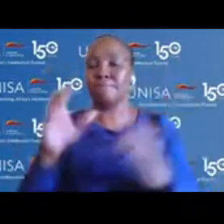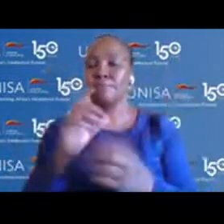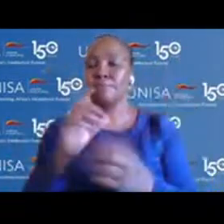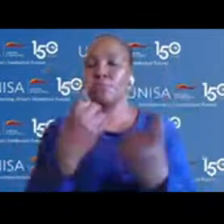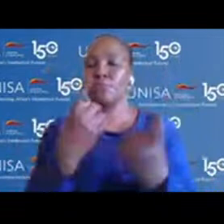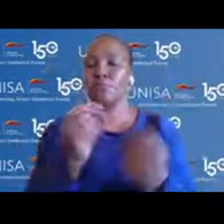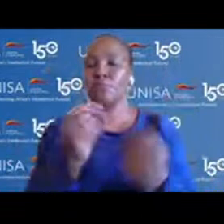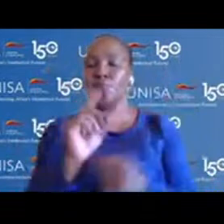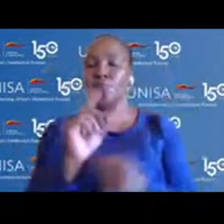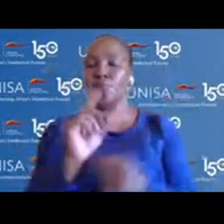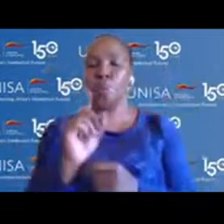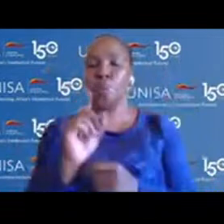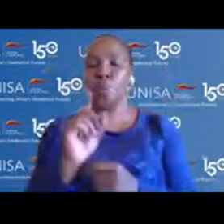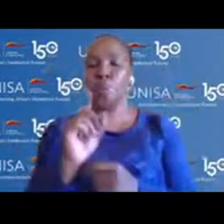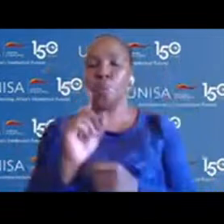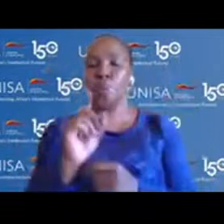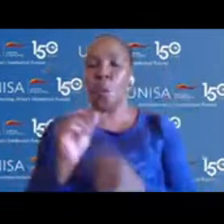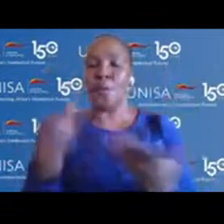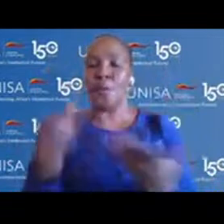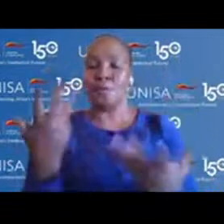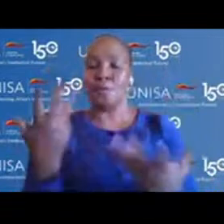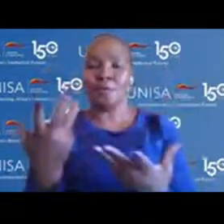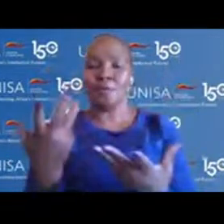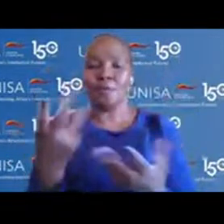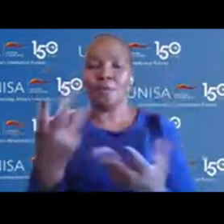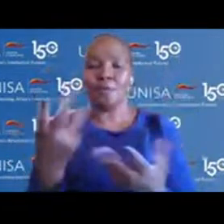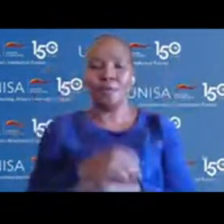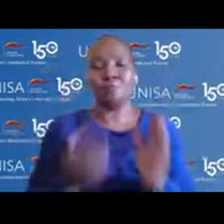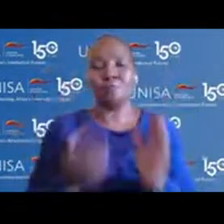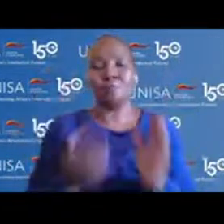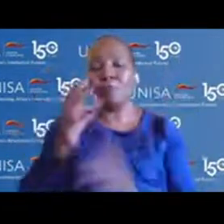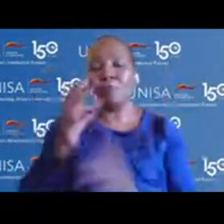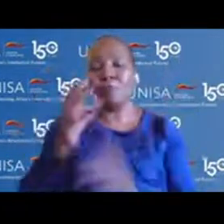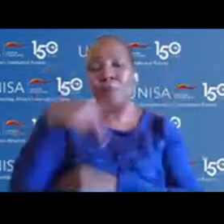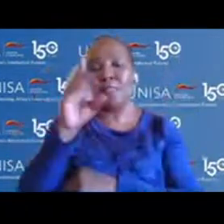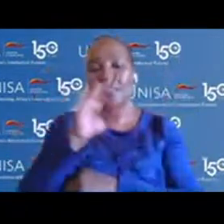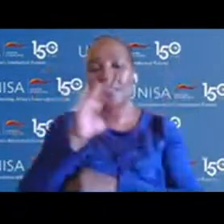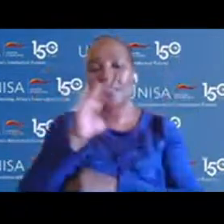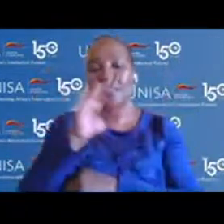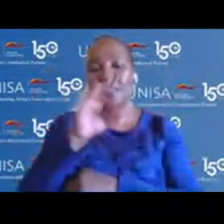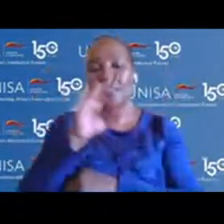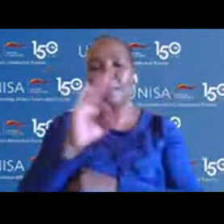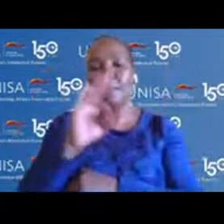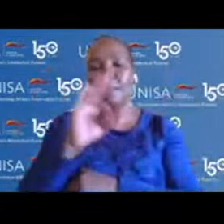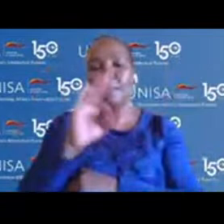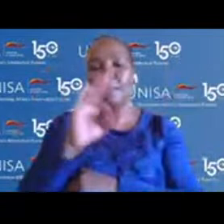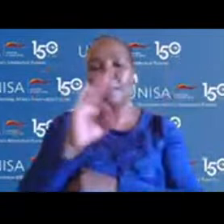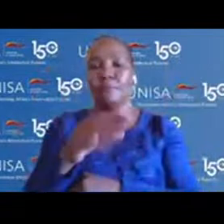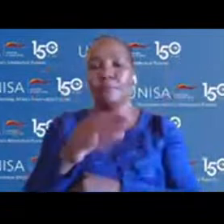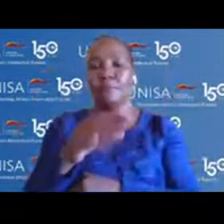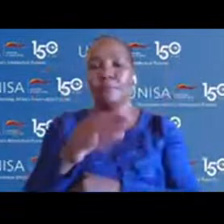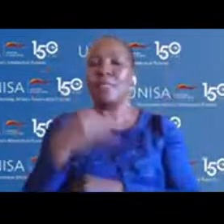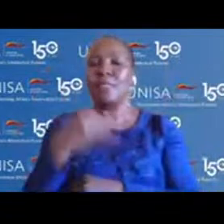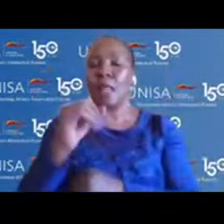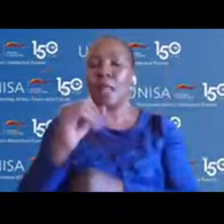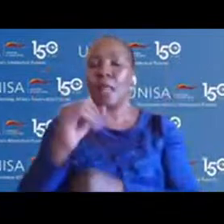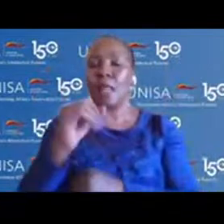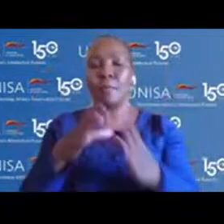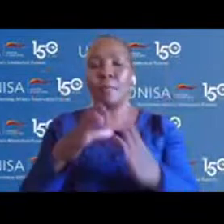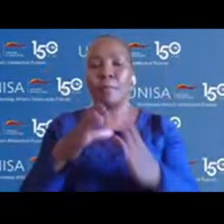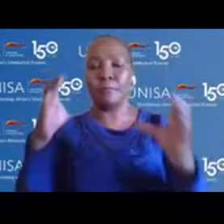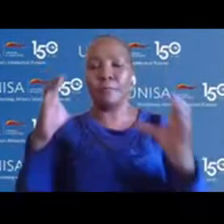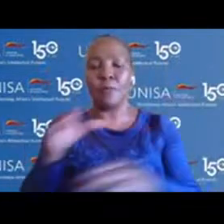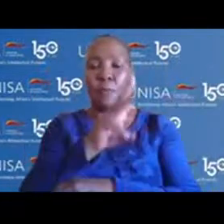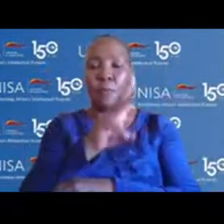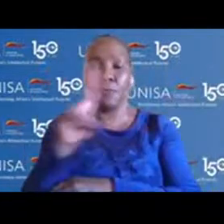can quickly find it. I Love PDF. It is free. You can access it. It's normally the very first hit. And there is an option